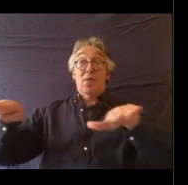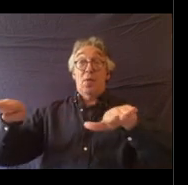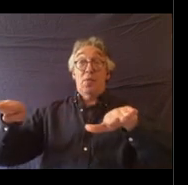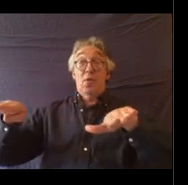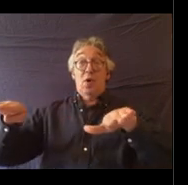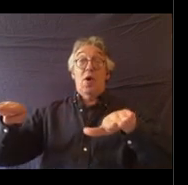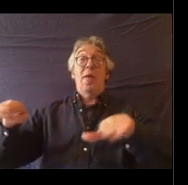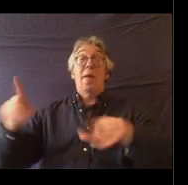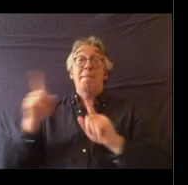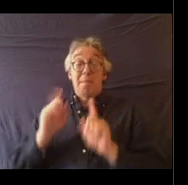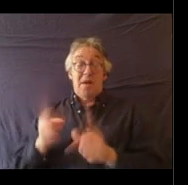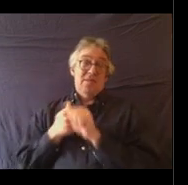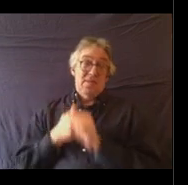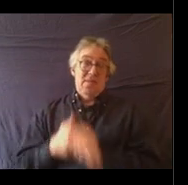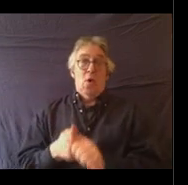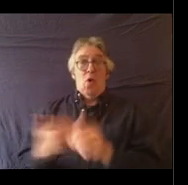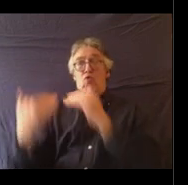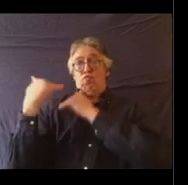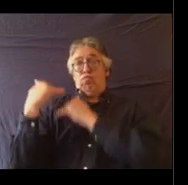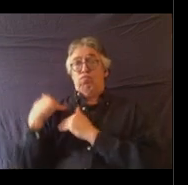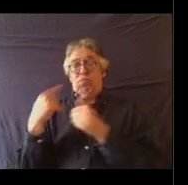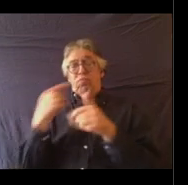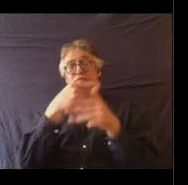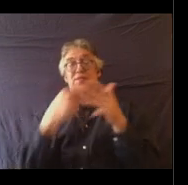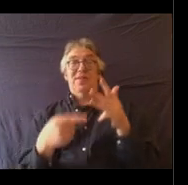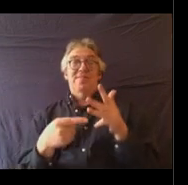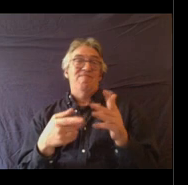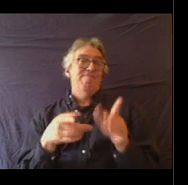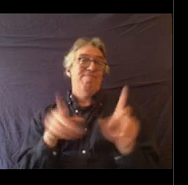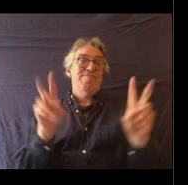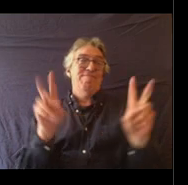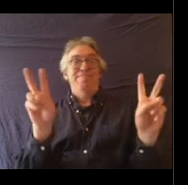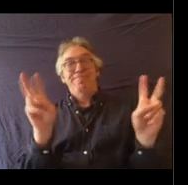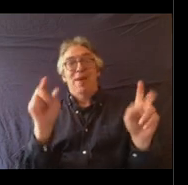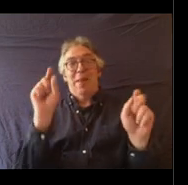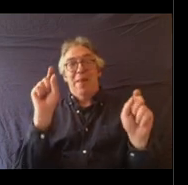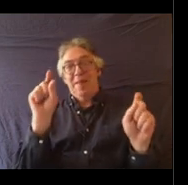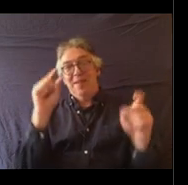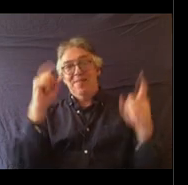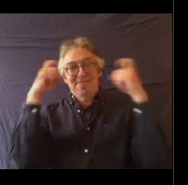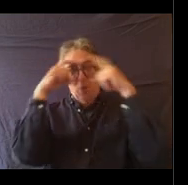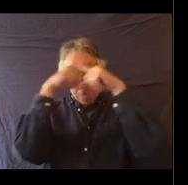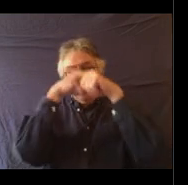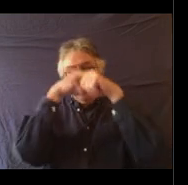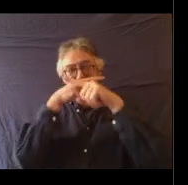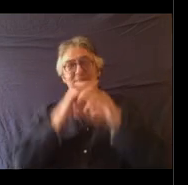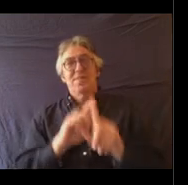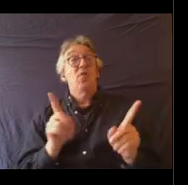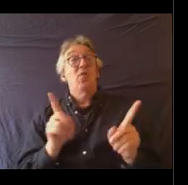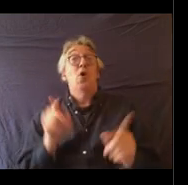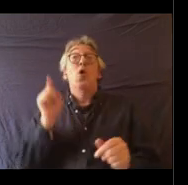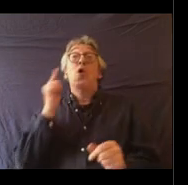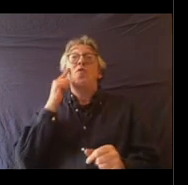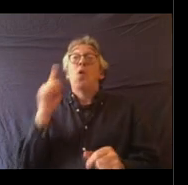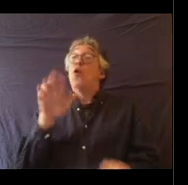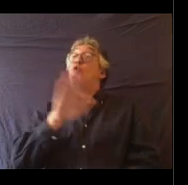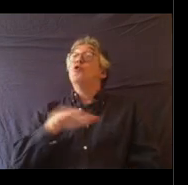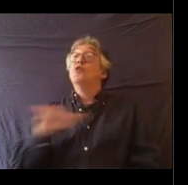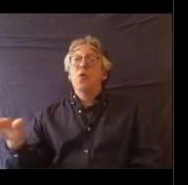obligation. It's quite technical and it's a little bit complicated, but for instance, for minors, they have to ensure that there